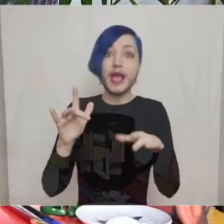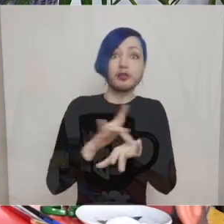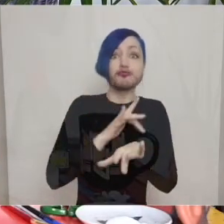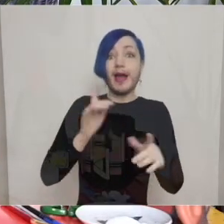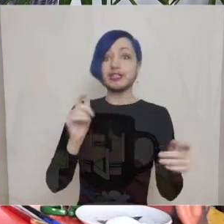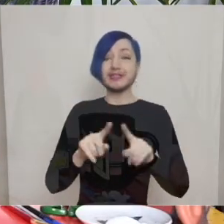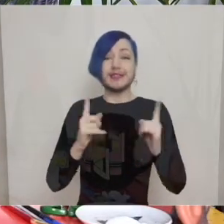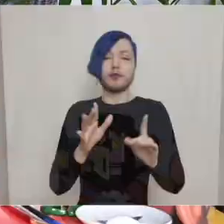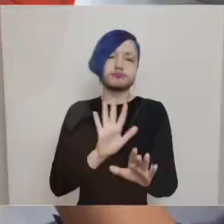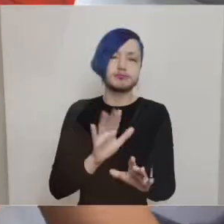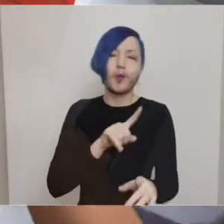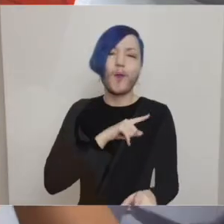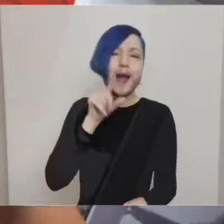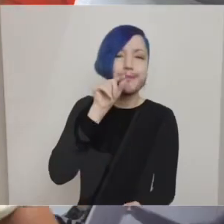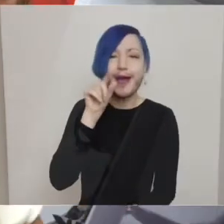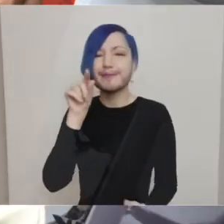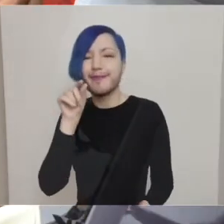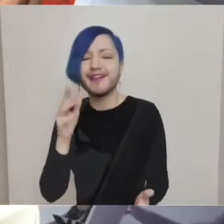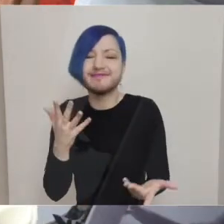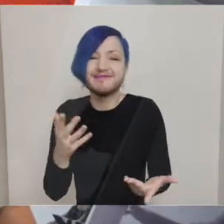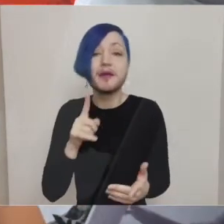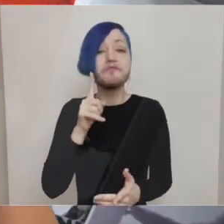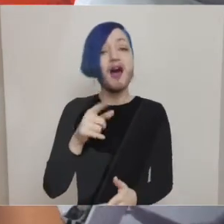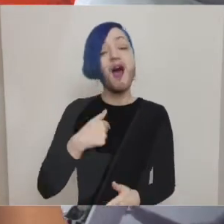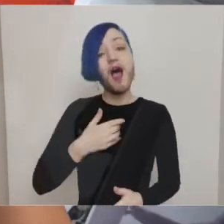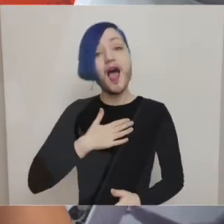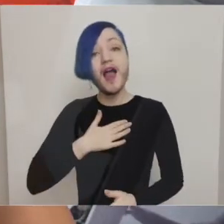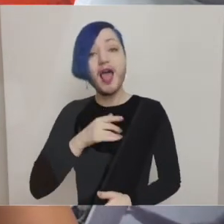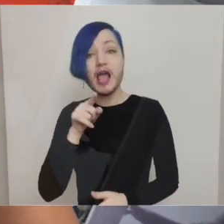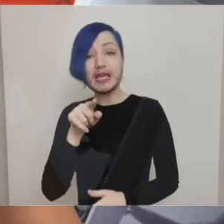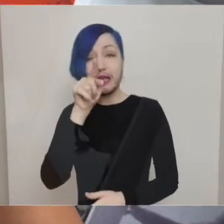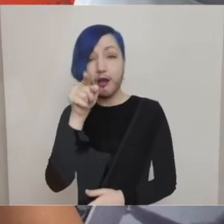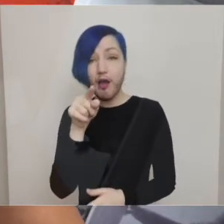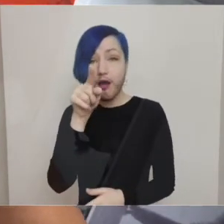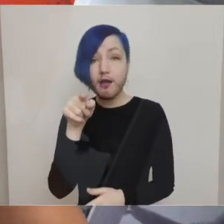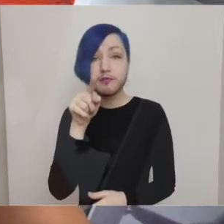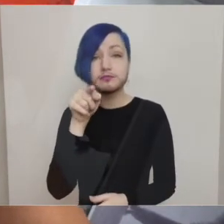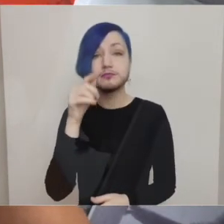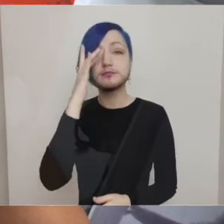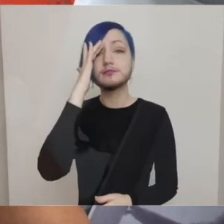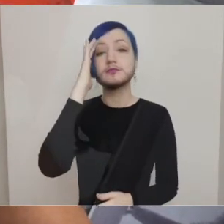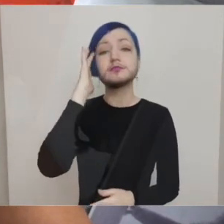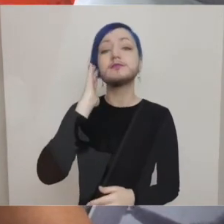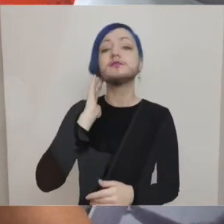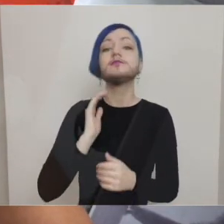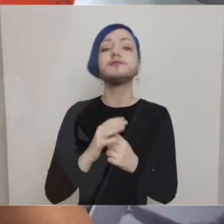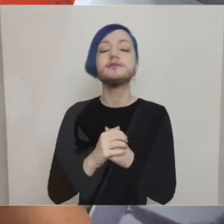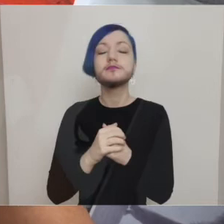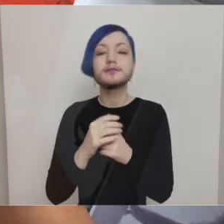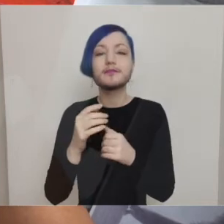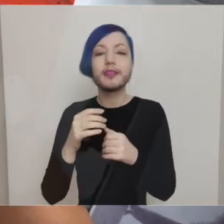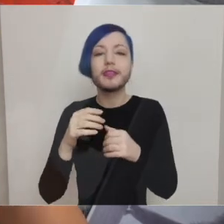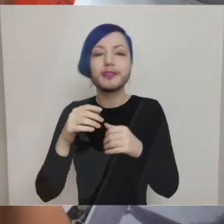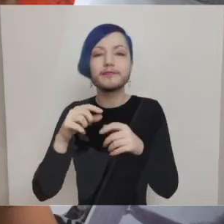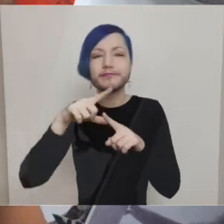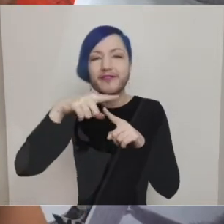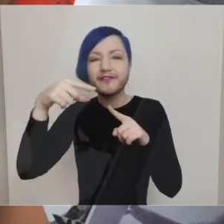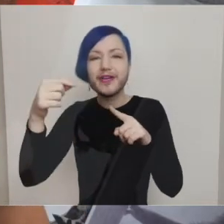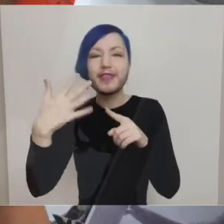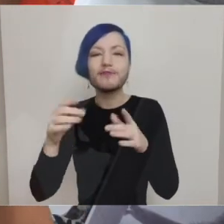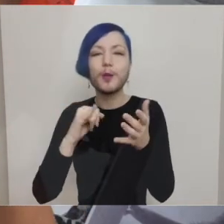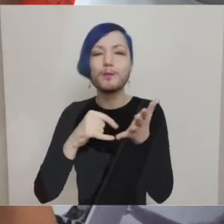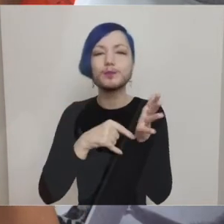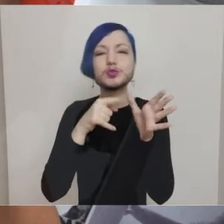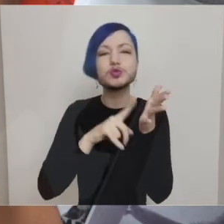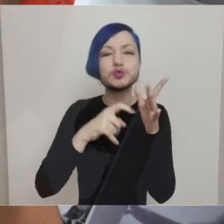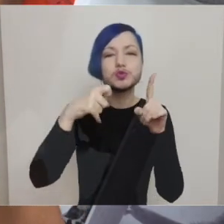a bird with a bird, but I kind of like how a little bit of the crest of the feathers of the stork